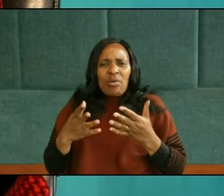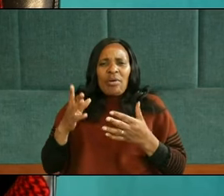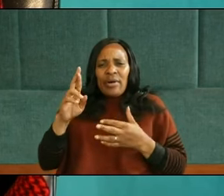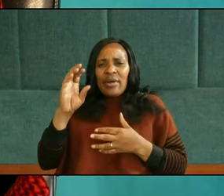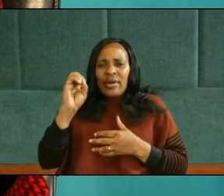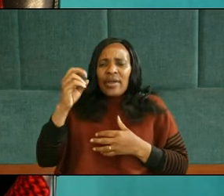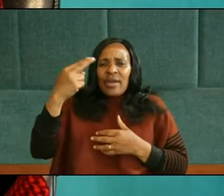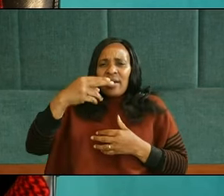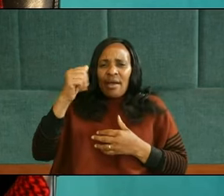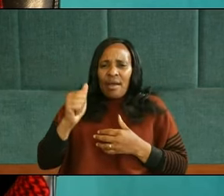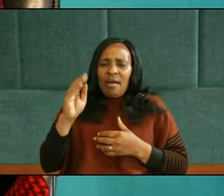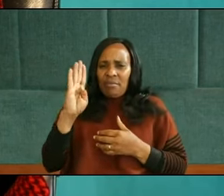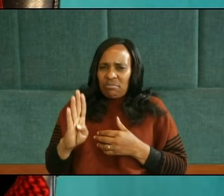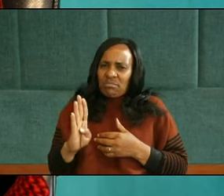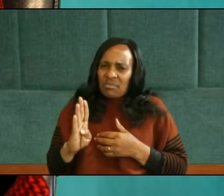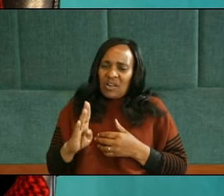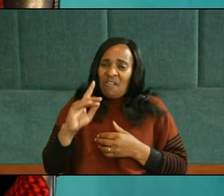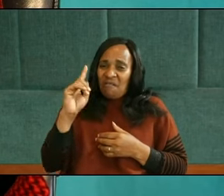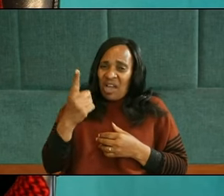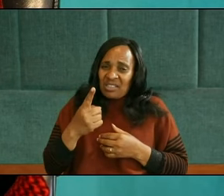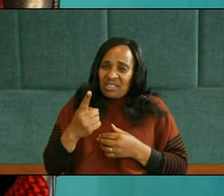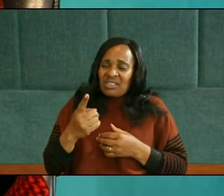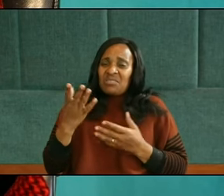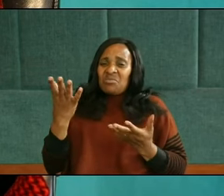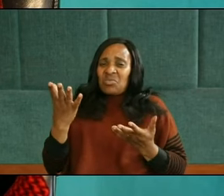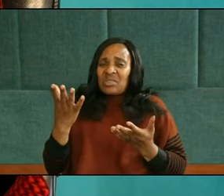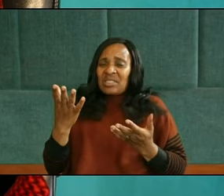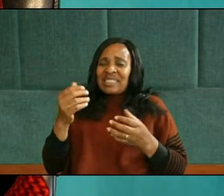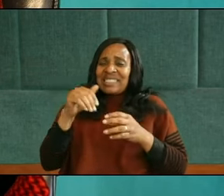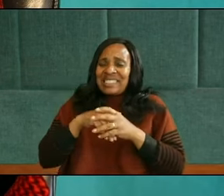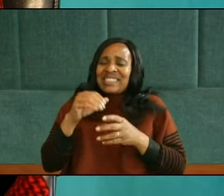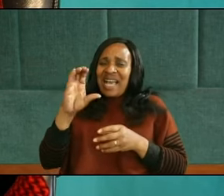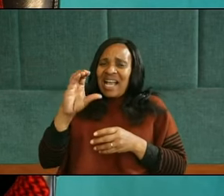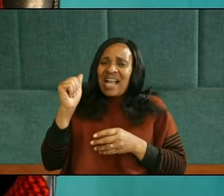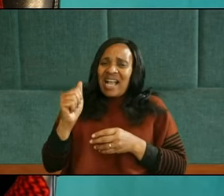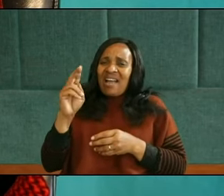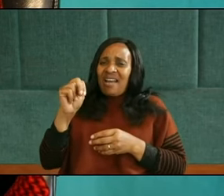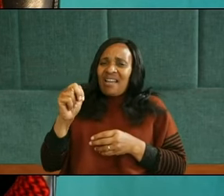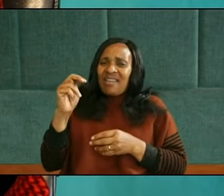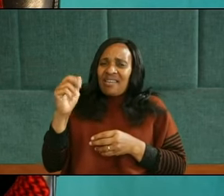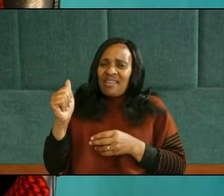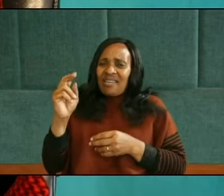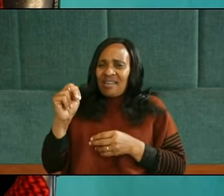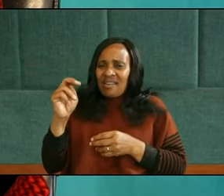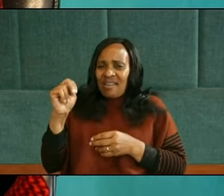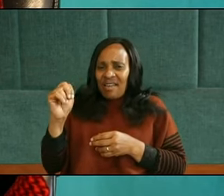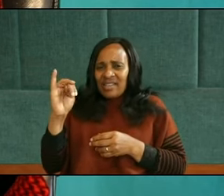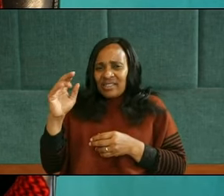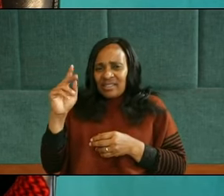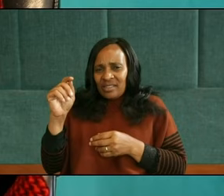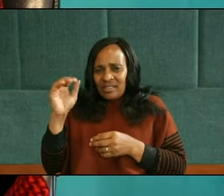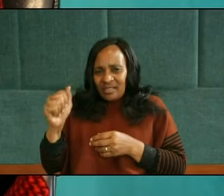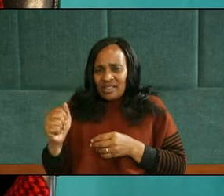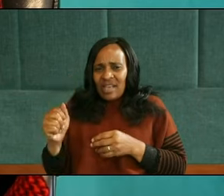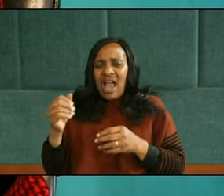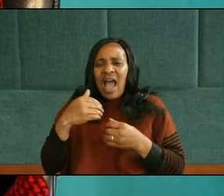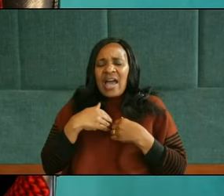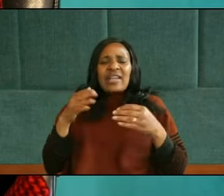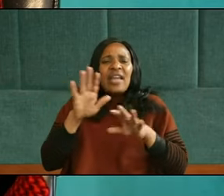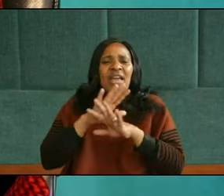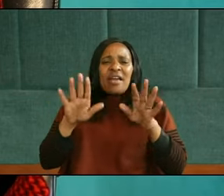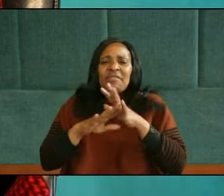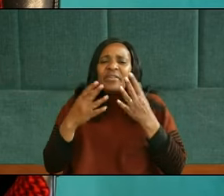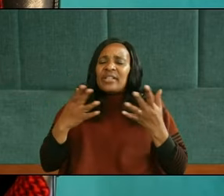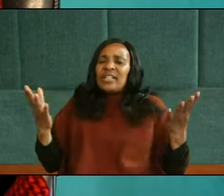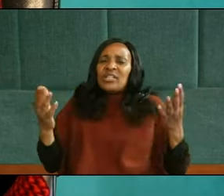of Rahab? First of all, she was a harlot. A Canaanite. Exactly. She had everything that you just wouldn't want